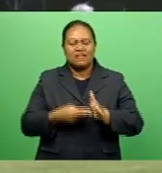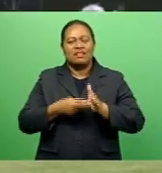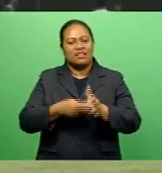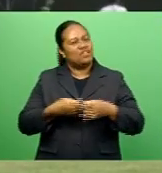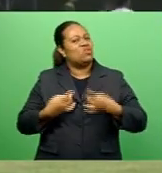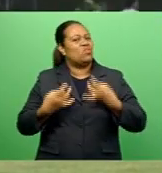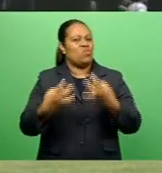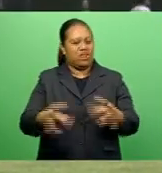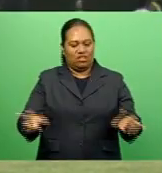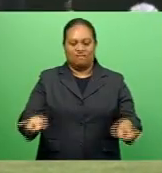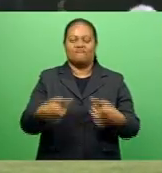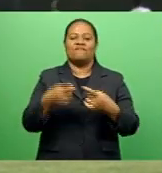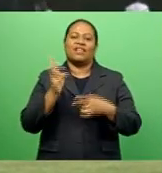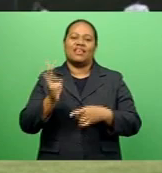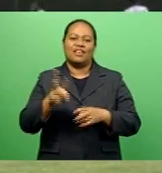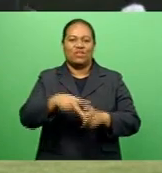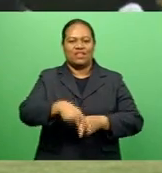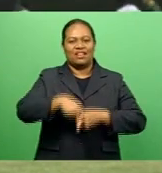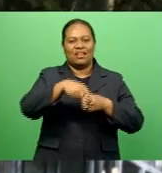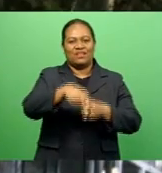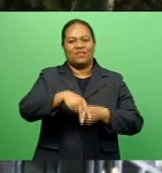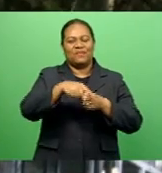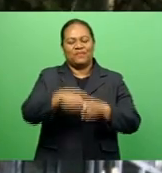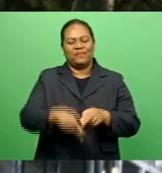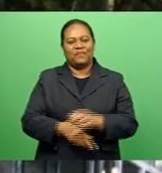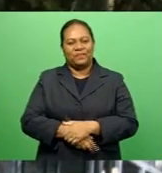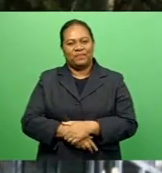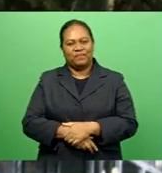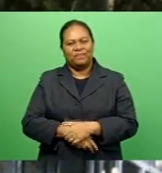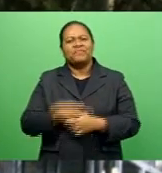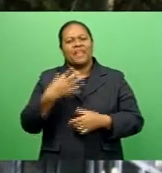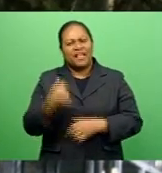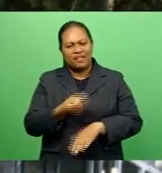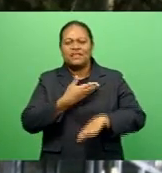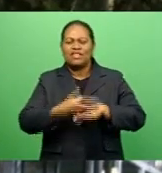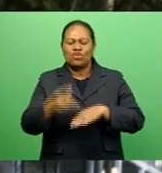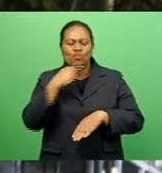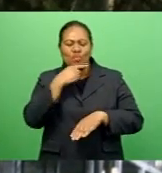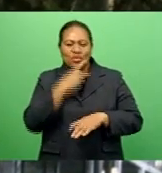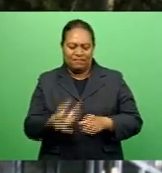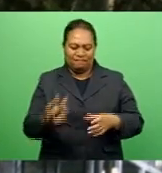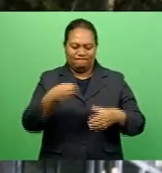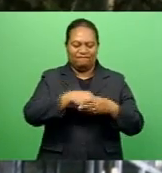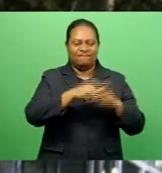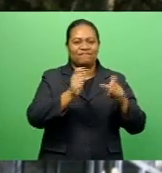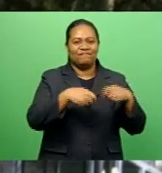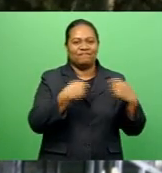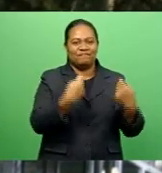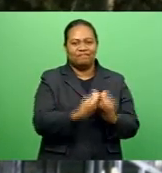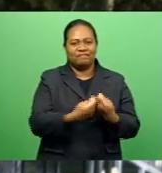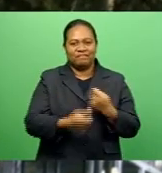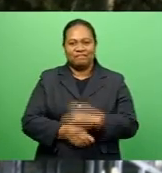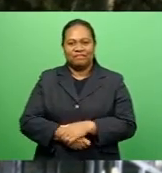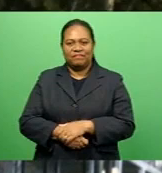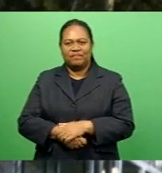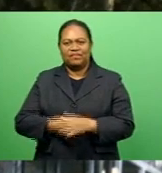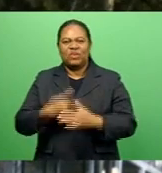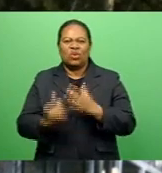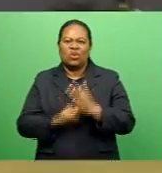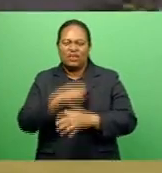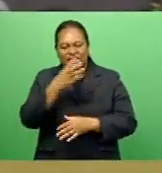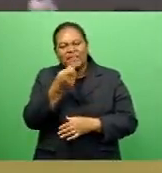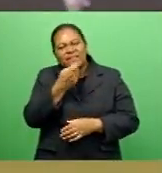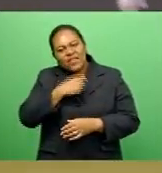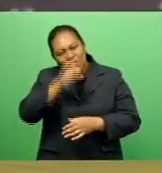to battle against Nandronga. Because we have many new boys in the team, only some experienced players